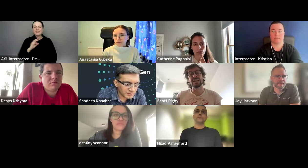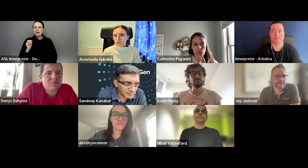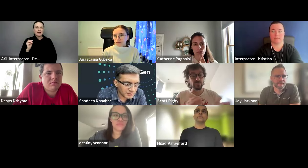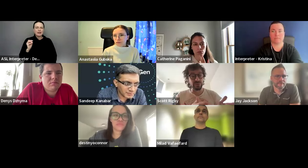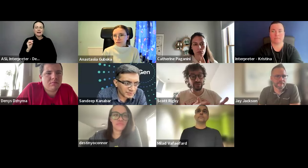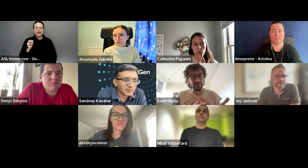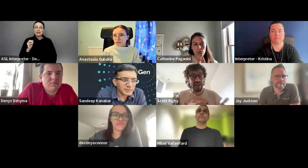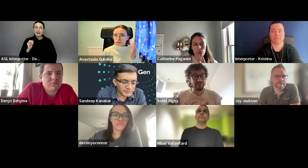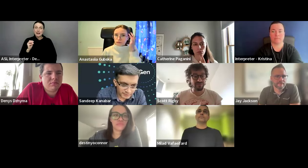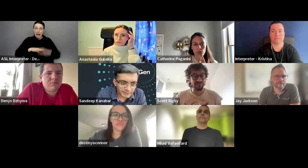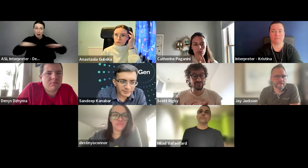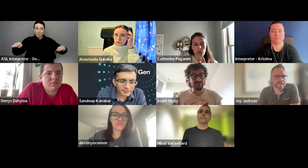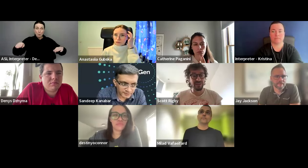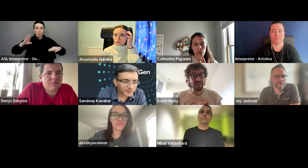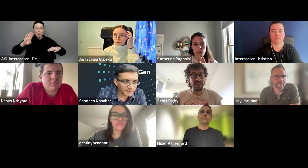and a booth